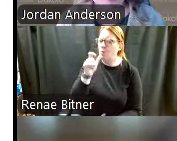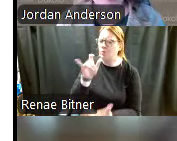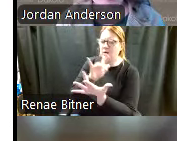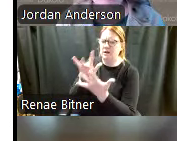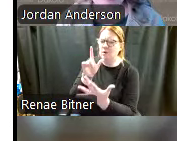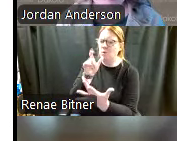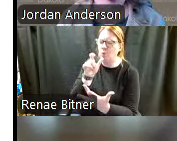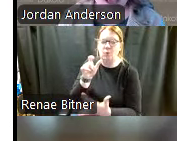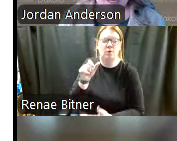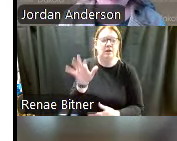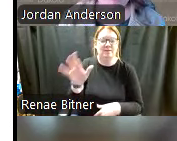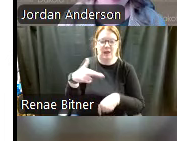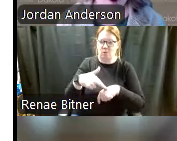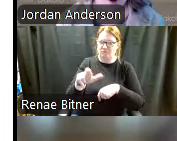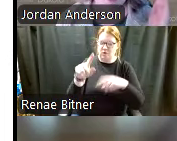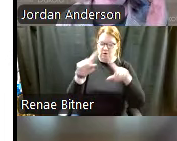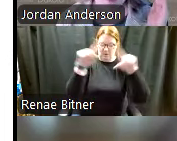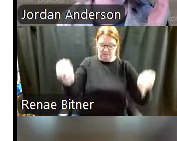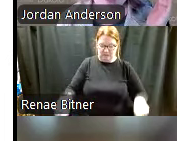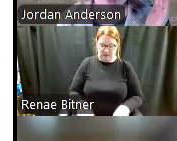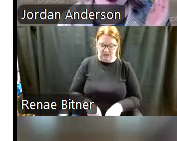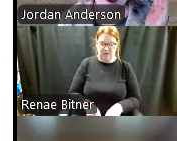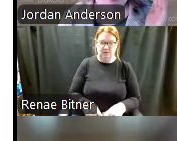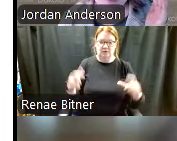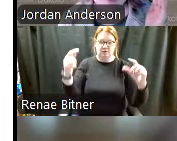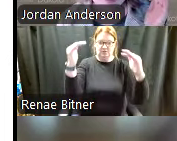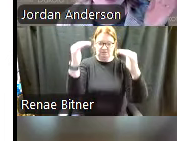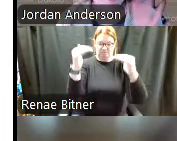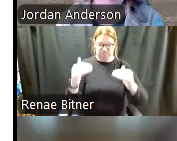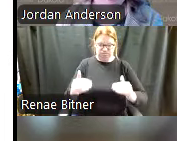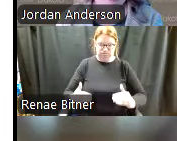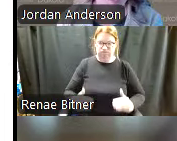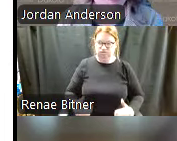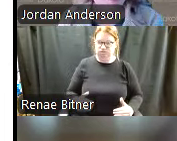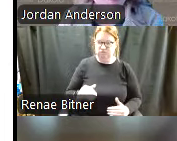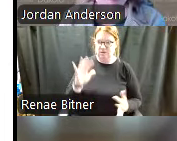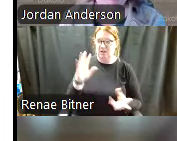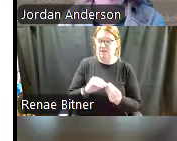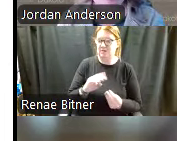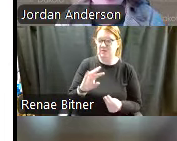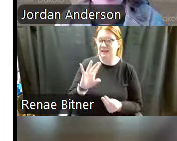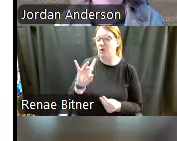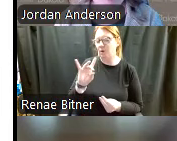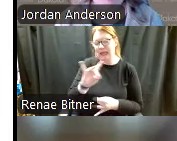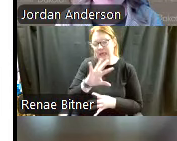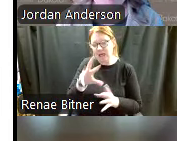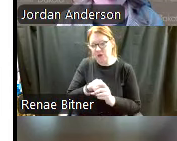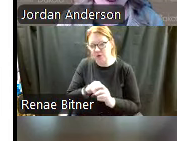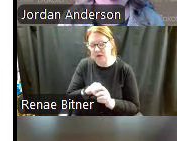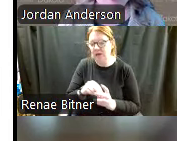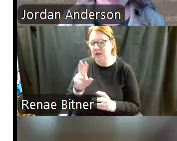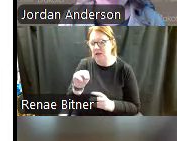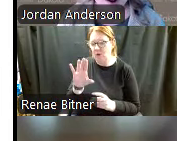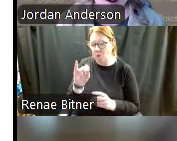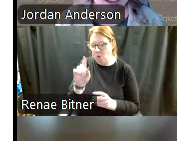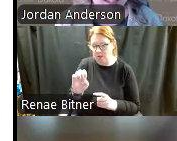referral? In that referral packet, we put all of the amazing that 7, 8, including Nicole, parent-infant